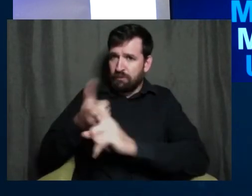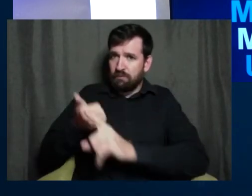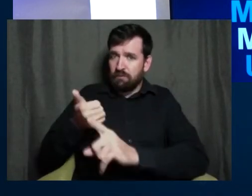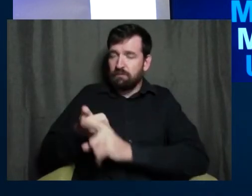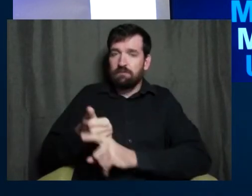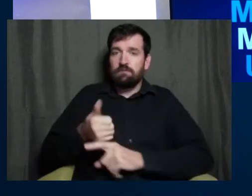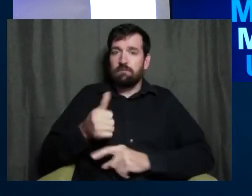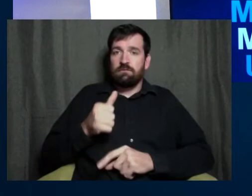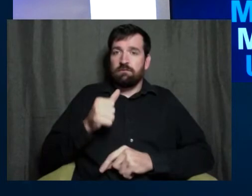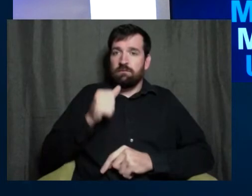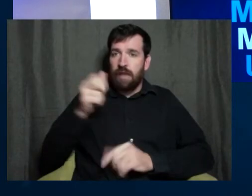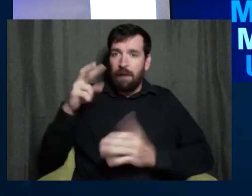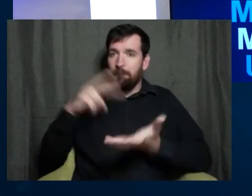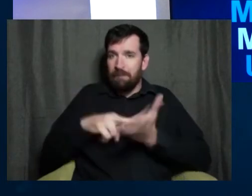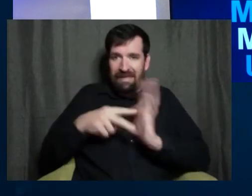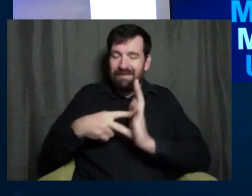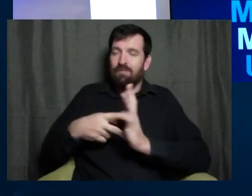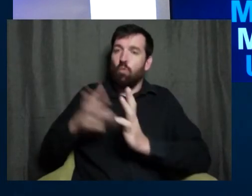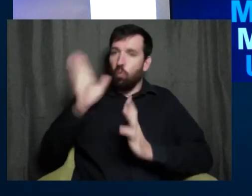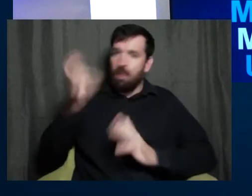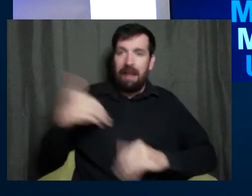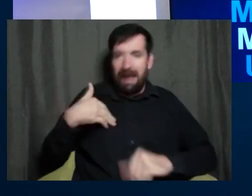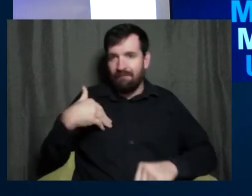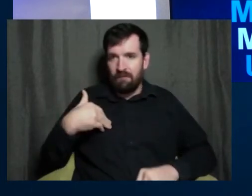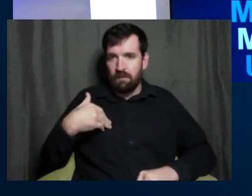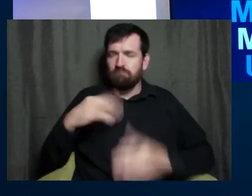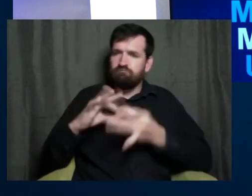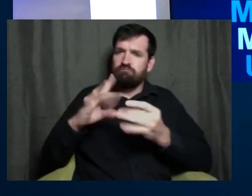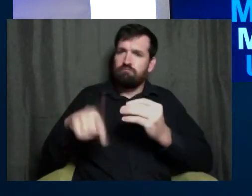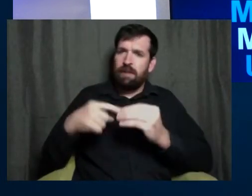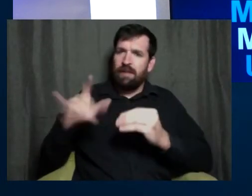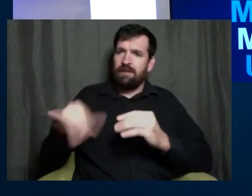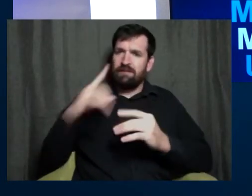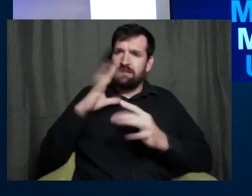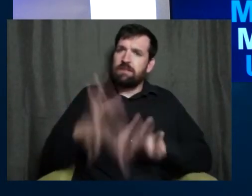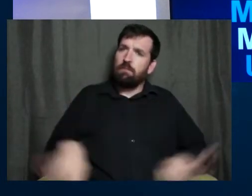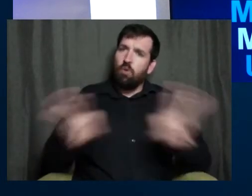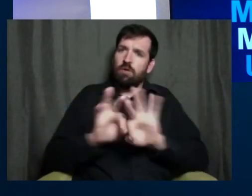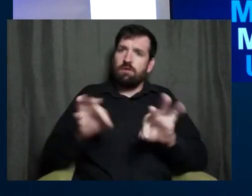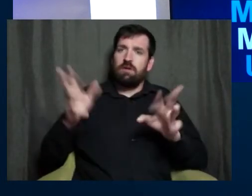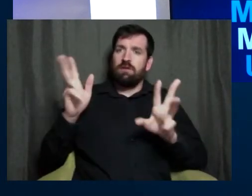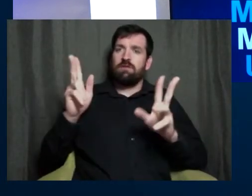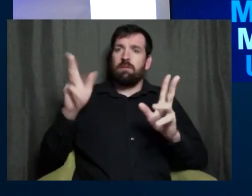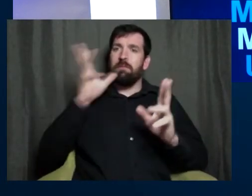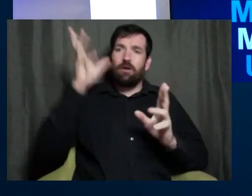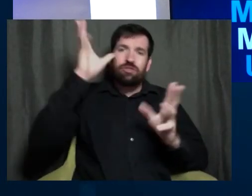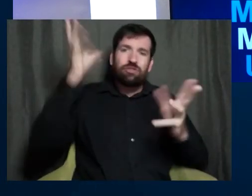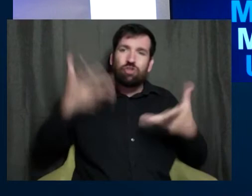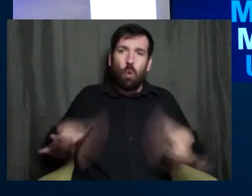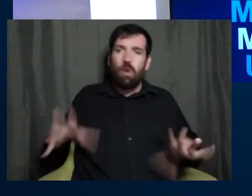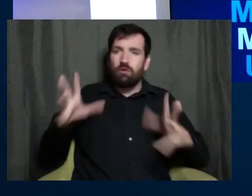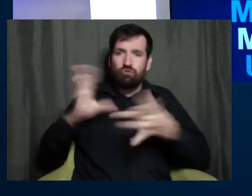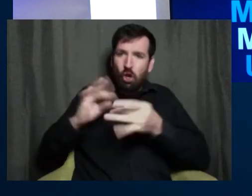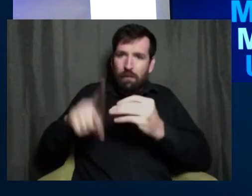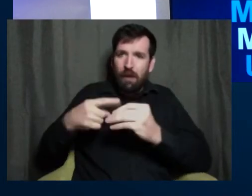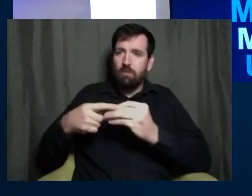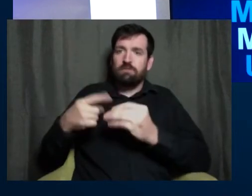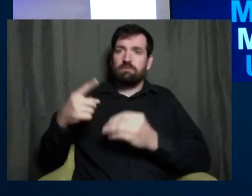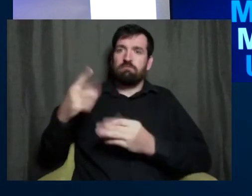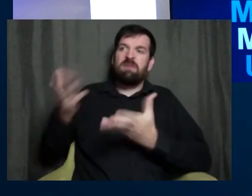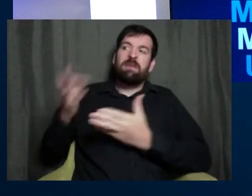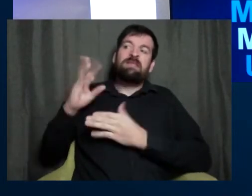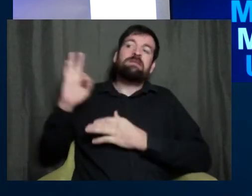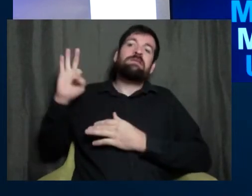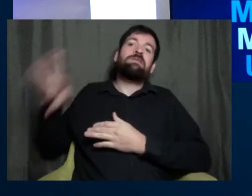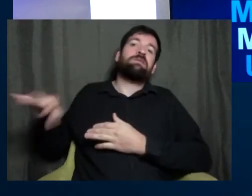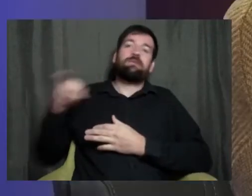them have suicidal thoughts. So tell us about that, because that's really important. I think parents don't want to talk about it. They don't want to see it on TV because they think it might give an idea. That's